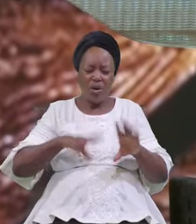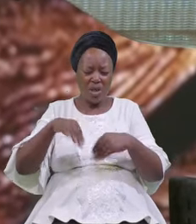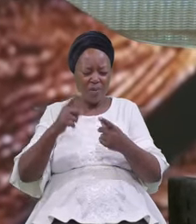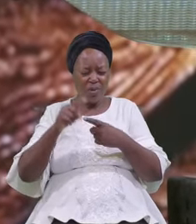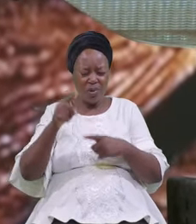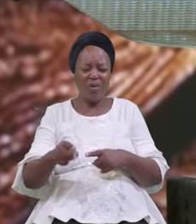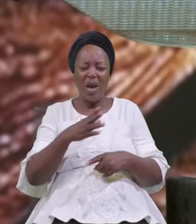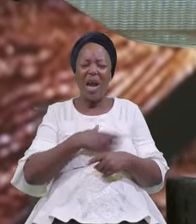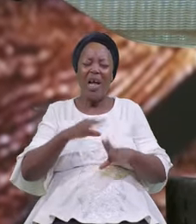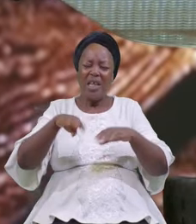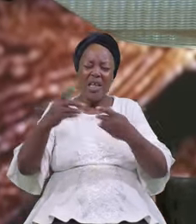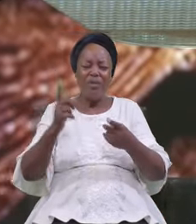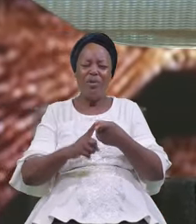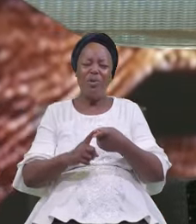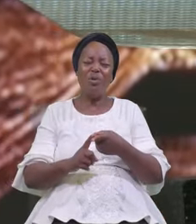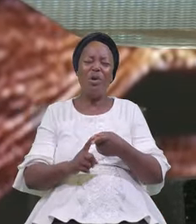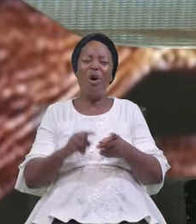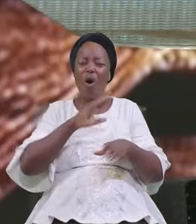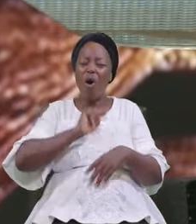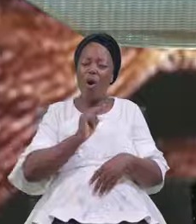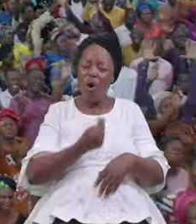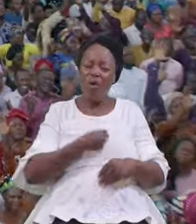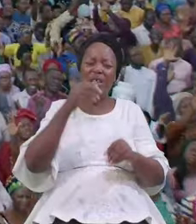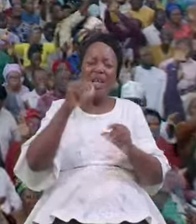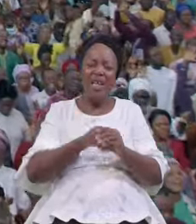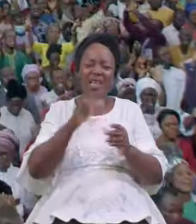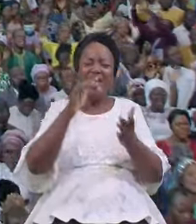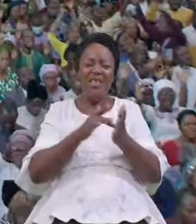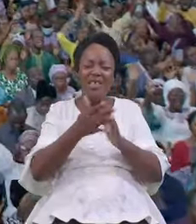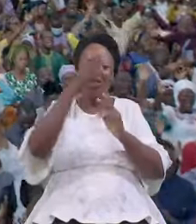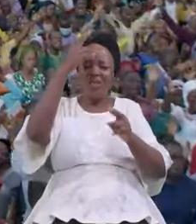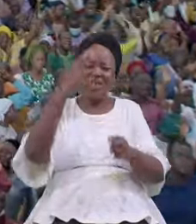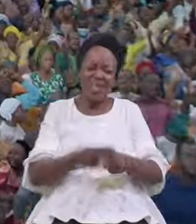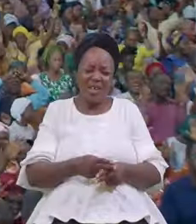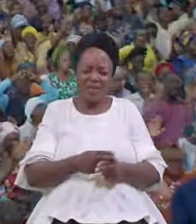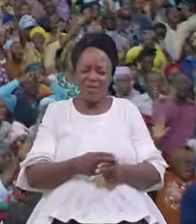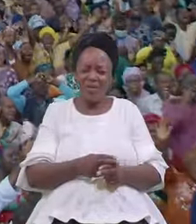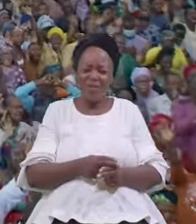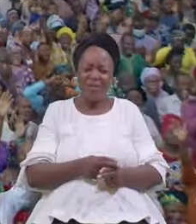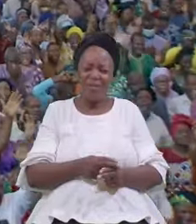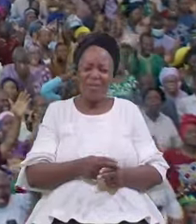you and grant unto us in Jesus' name.